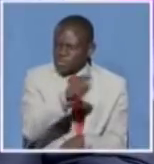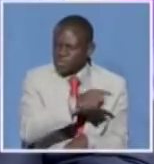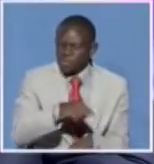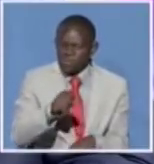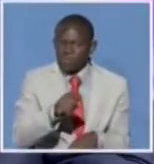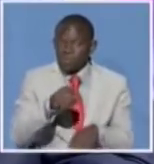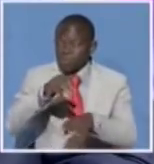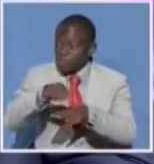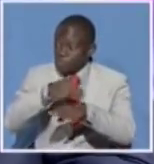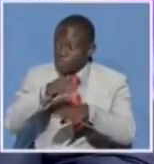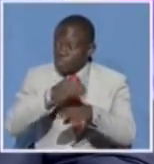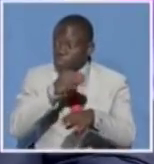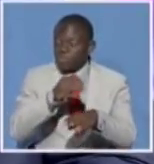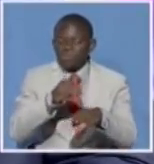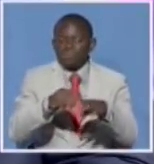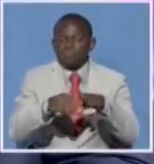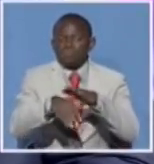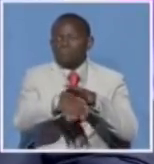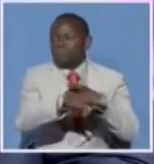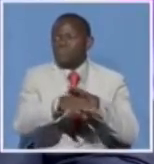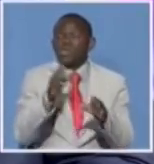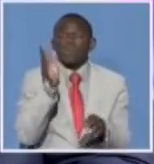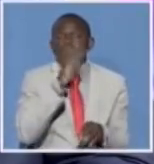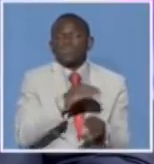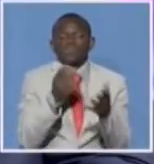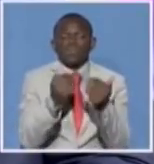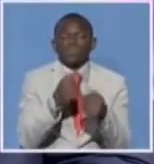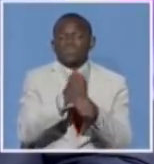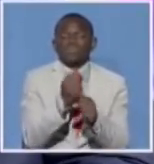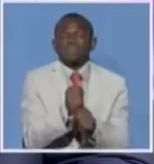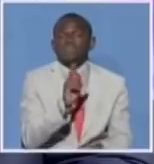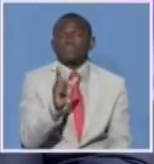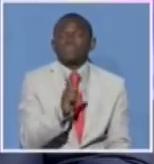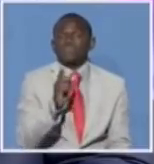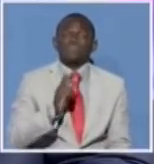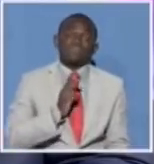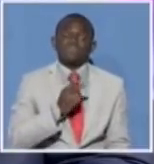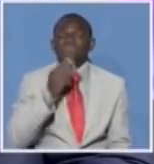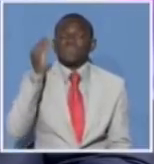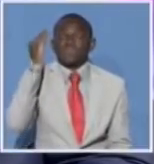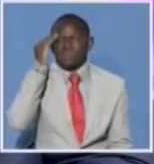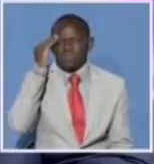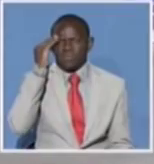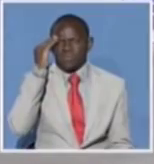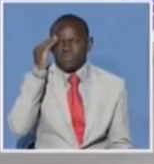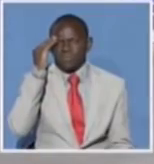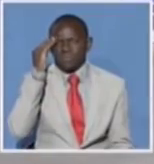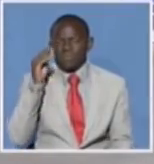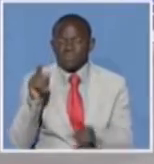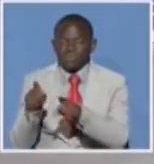with the intention to defraud. And we are also aware that in